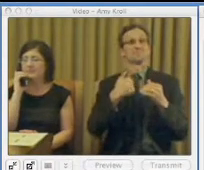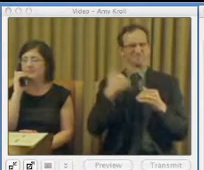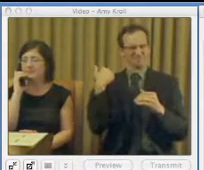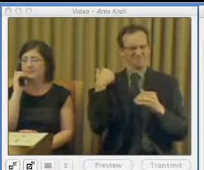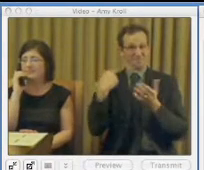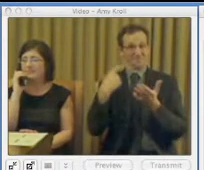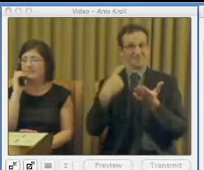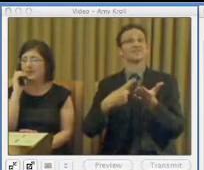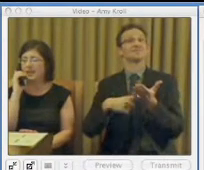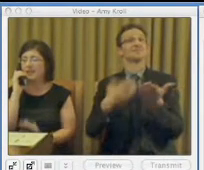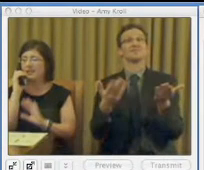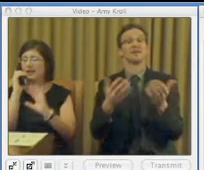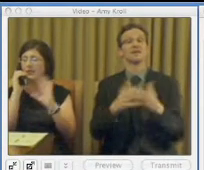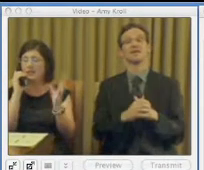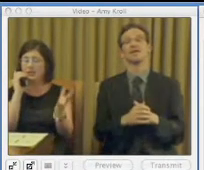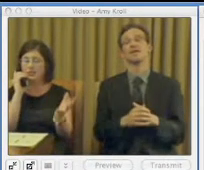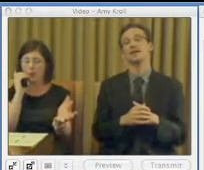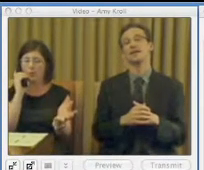I was saying,